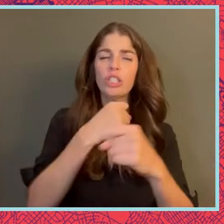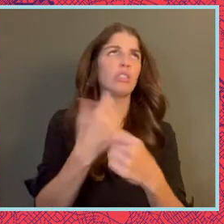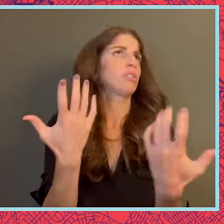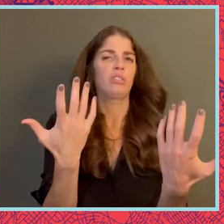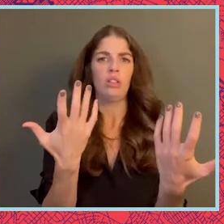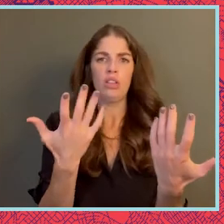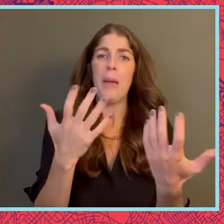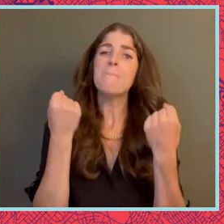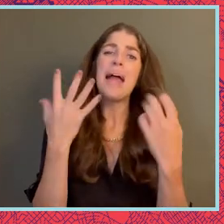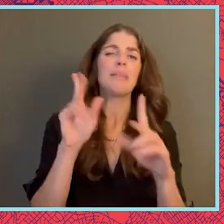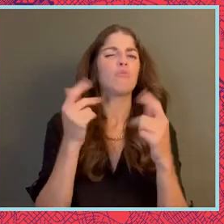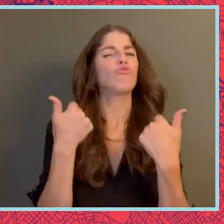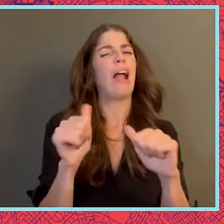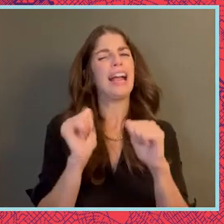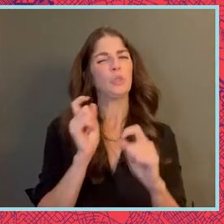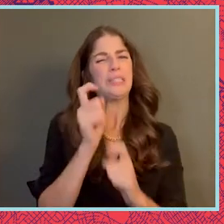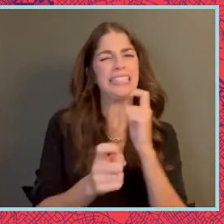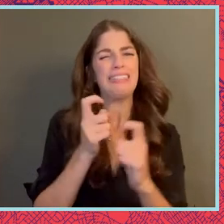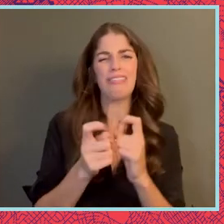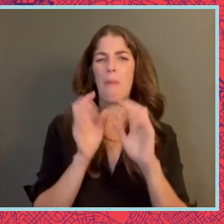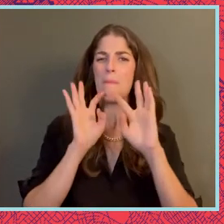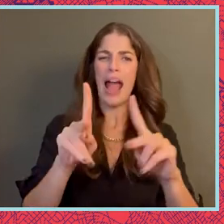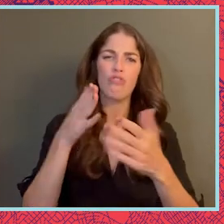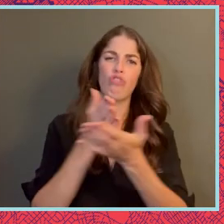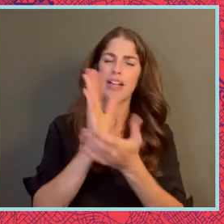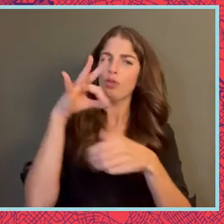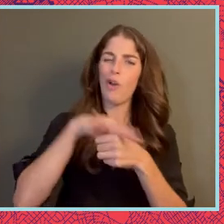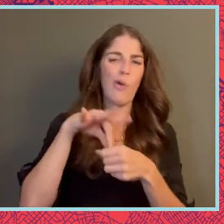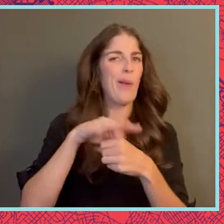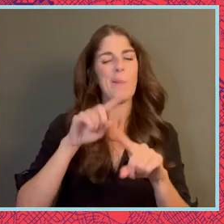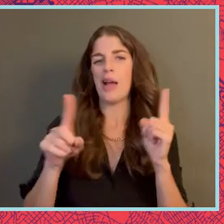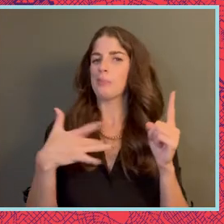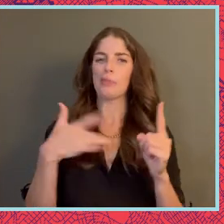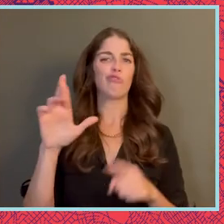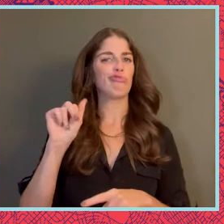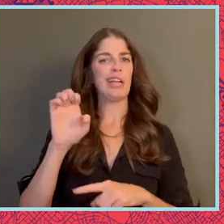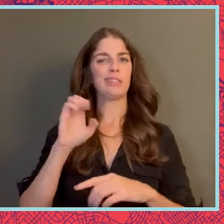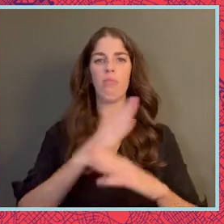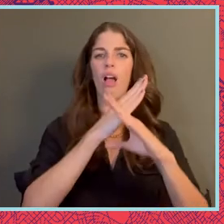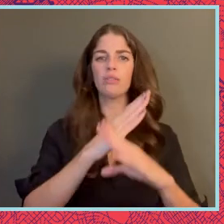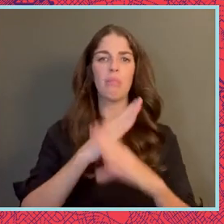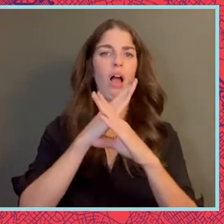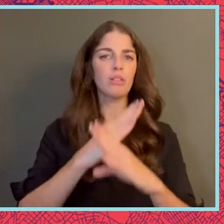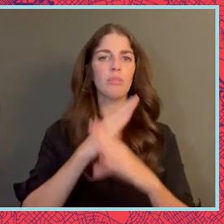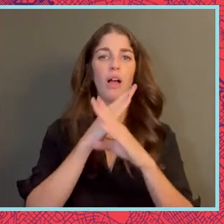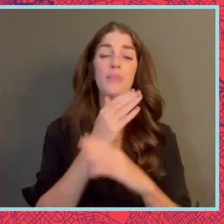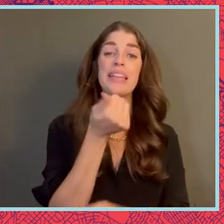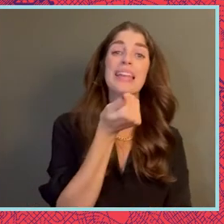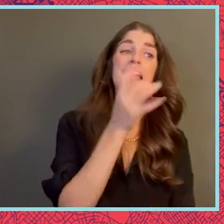and almost all of them are stymied by the politics of race. Now, people effectively say in the 1890s,